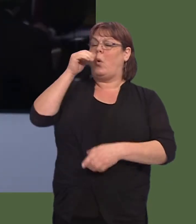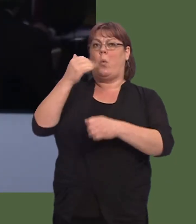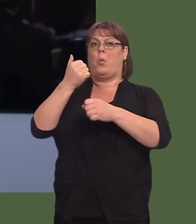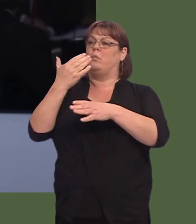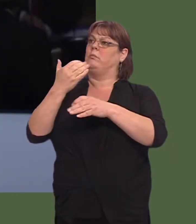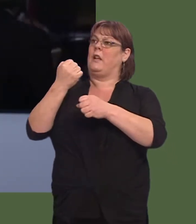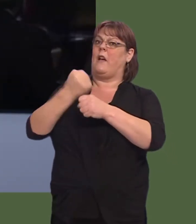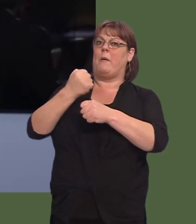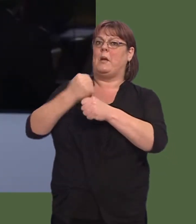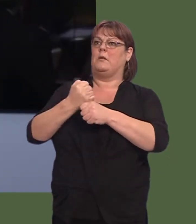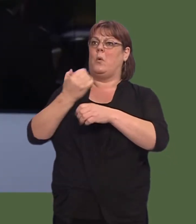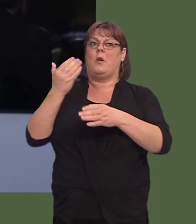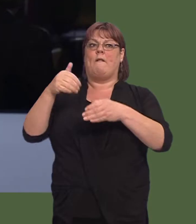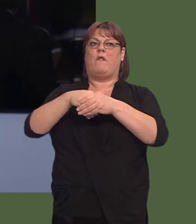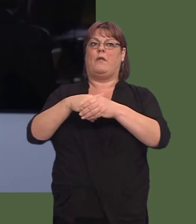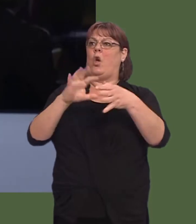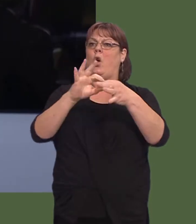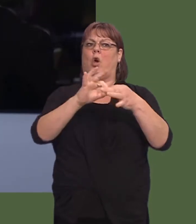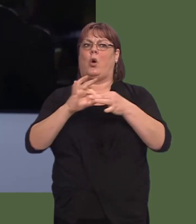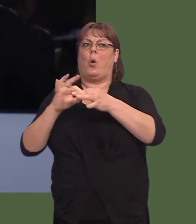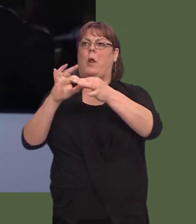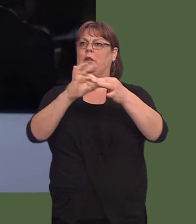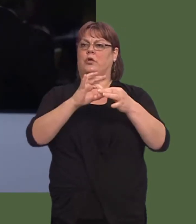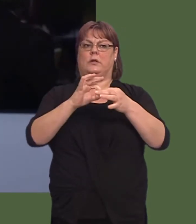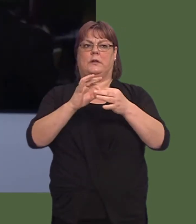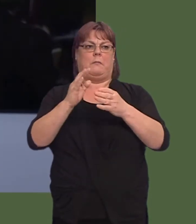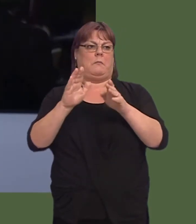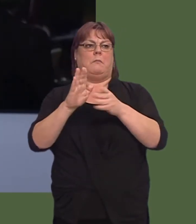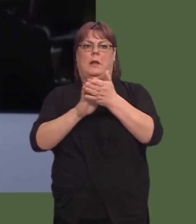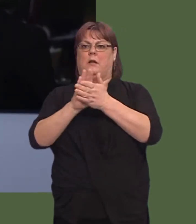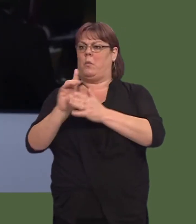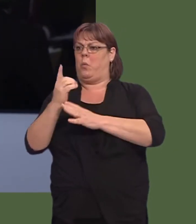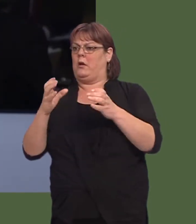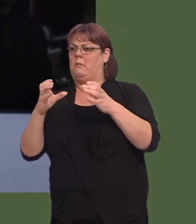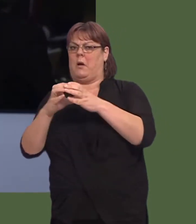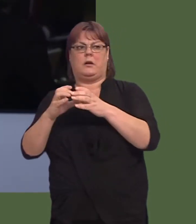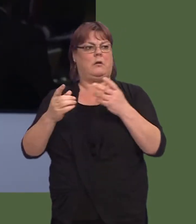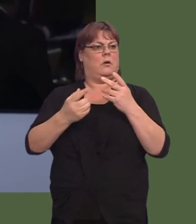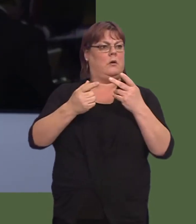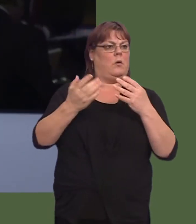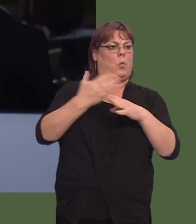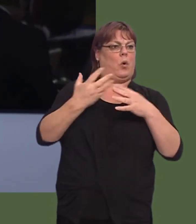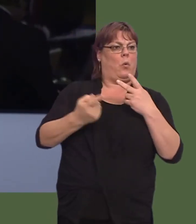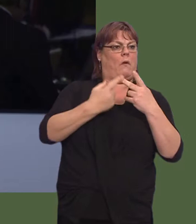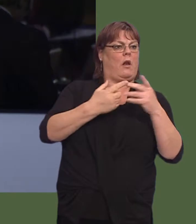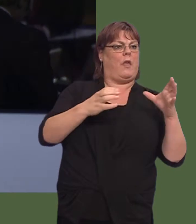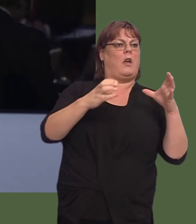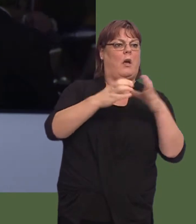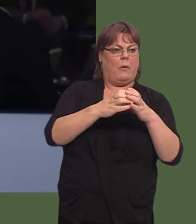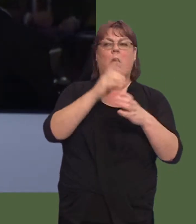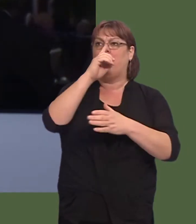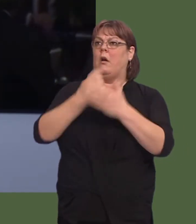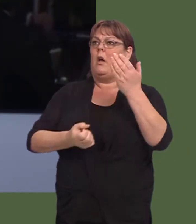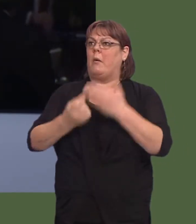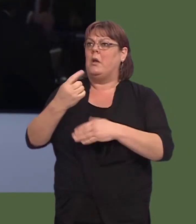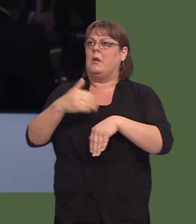coalitions, which you are a de facto head of, and we've had two previous Welsh governments in coalition, that is the reality of coalition government. But